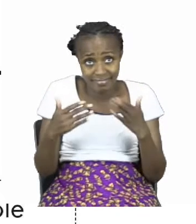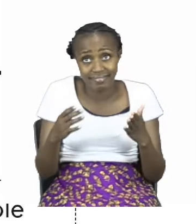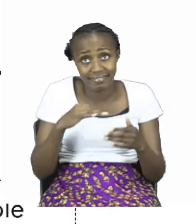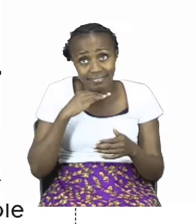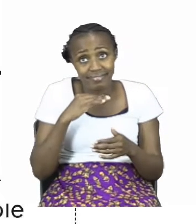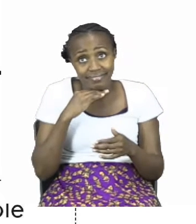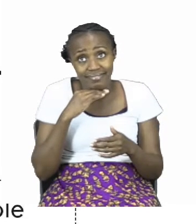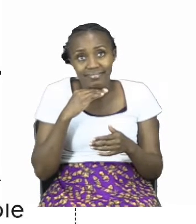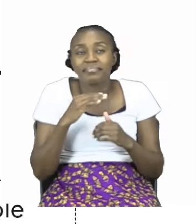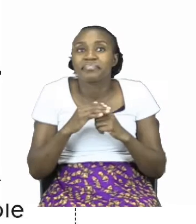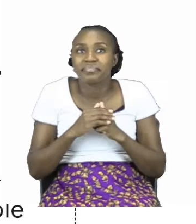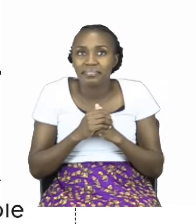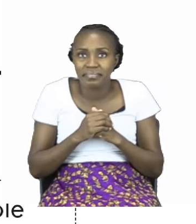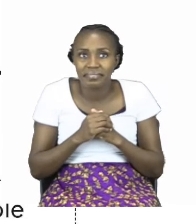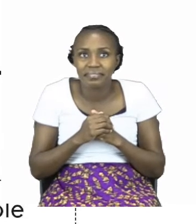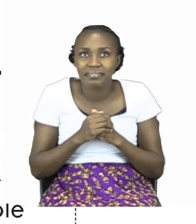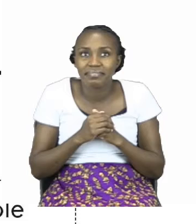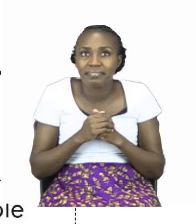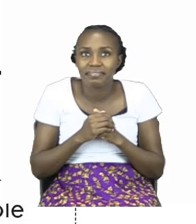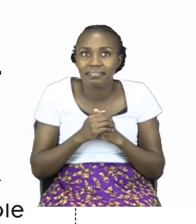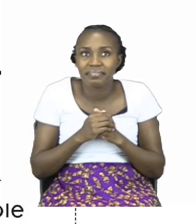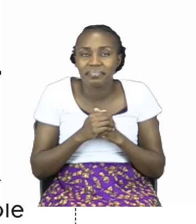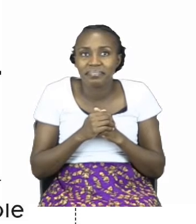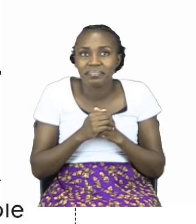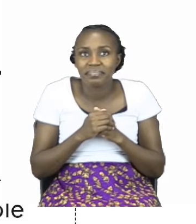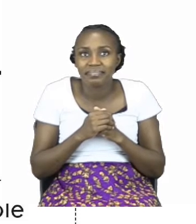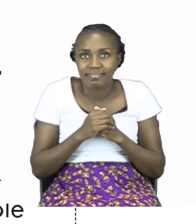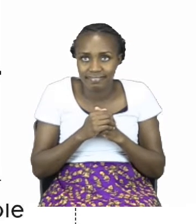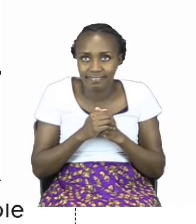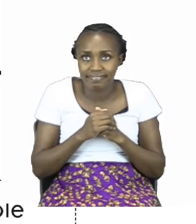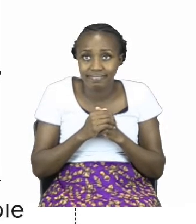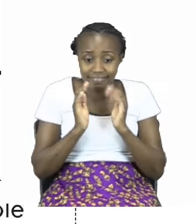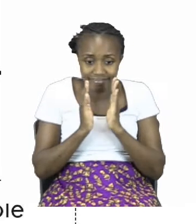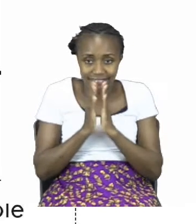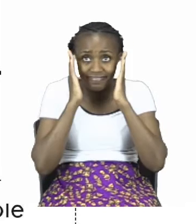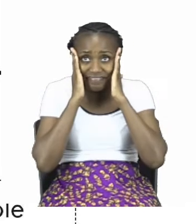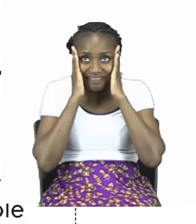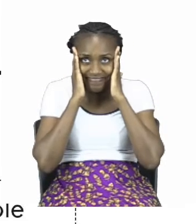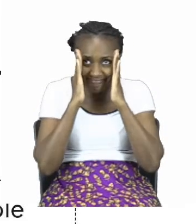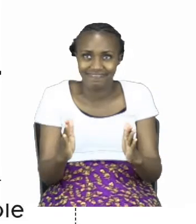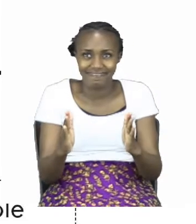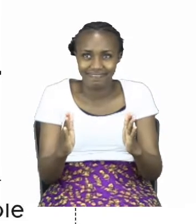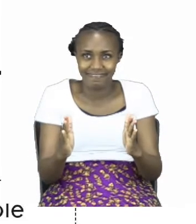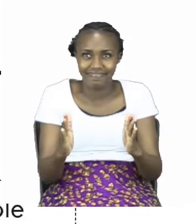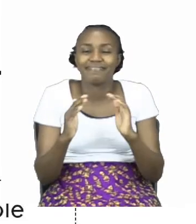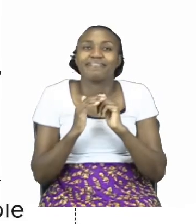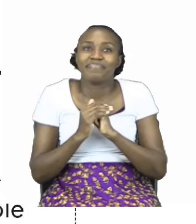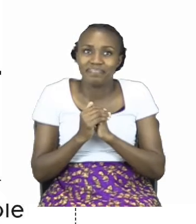story, starting from the word Jack. Keep your eyes and ears wide